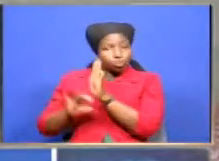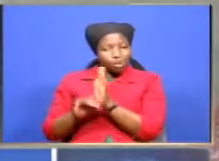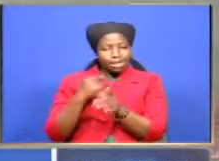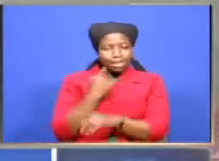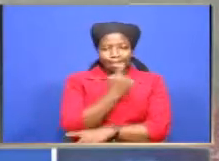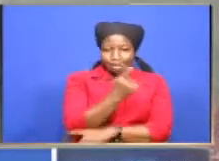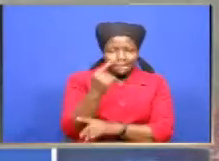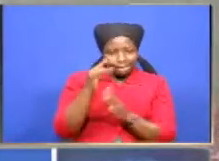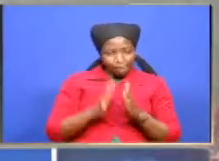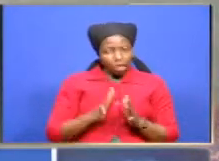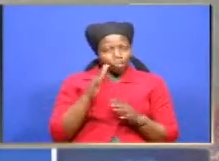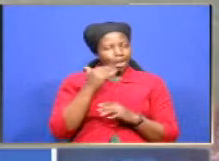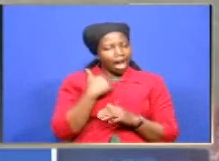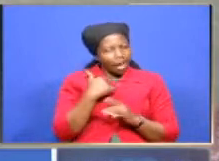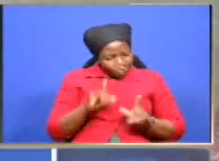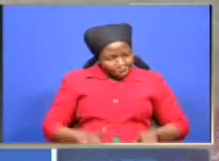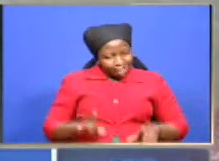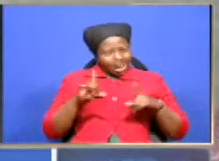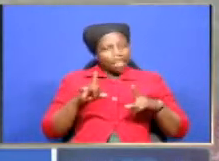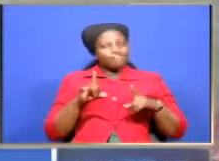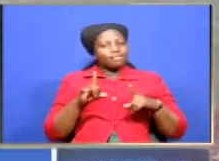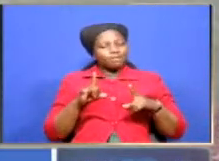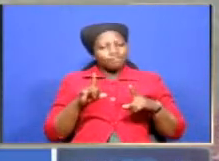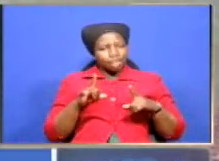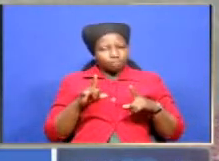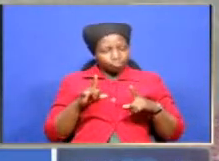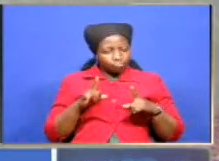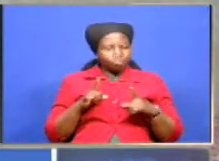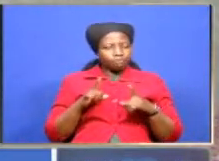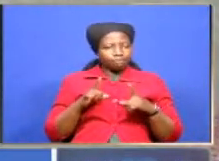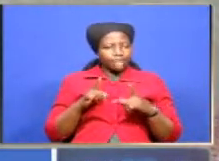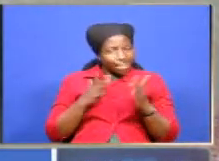ana haki ya kuishi pahali popote ndani ya nchi hii.